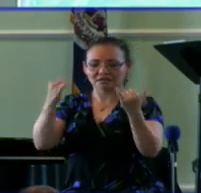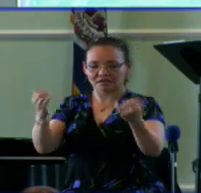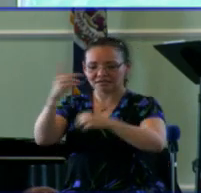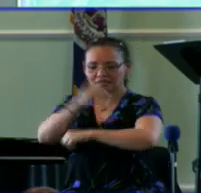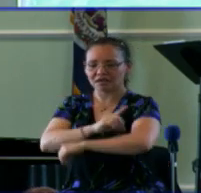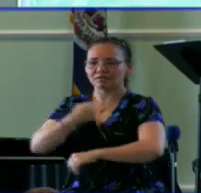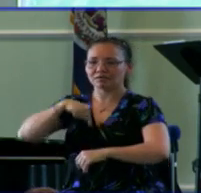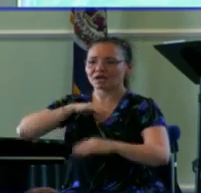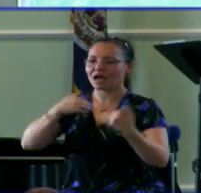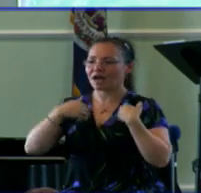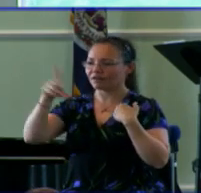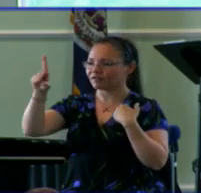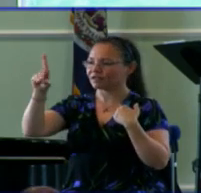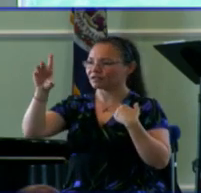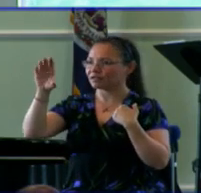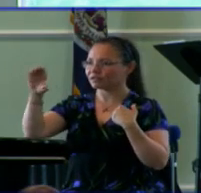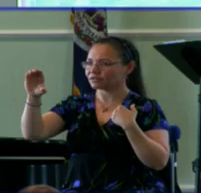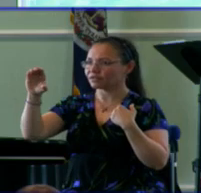today.